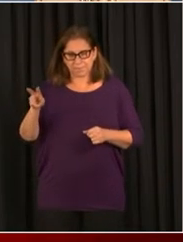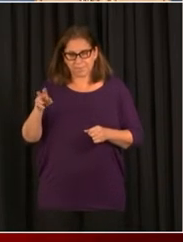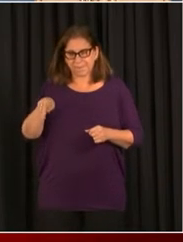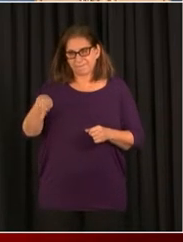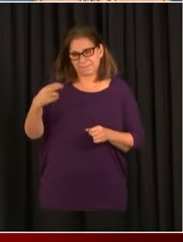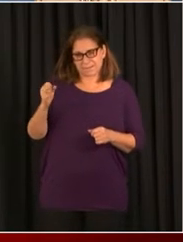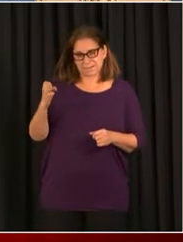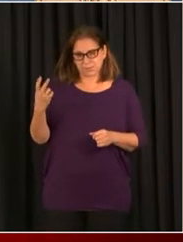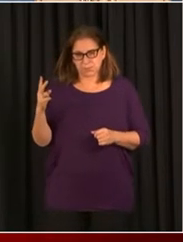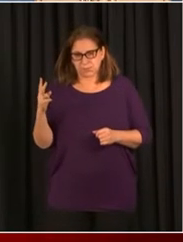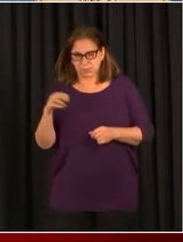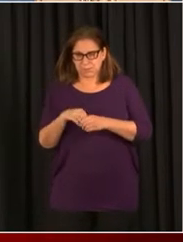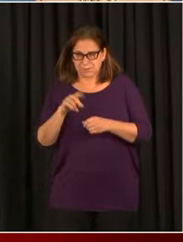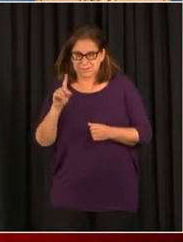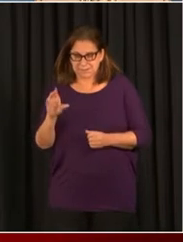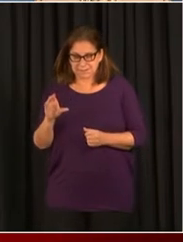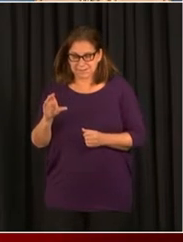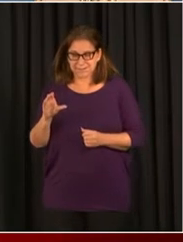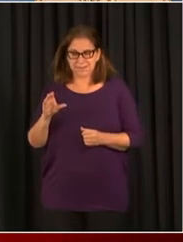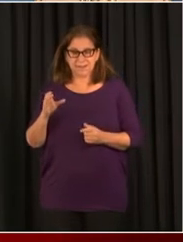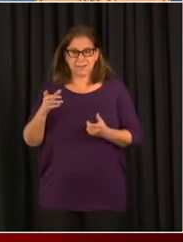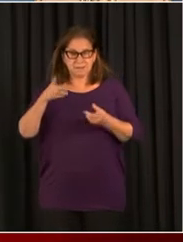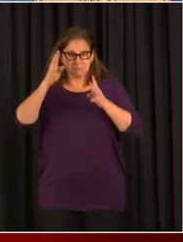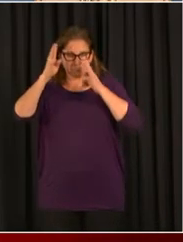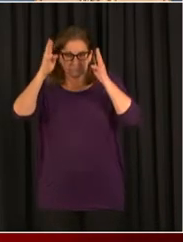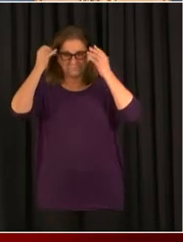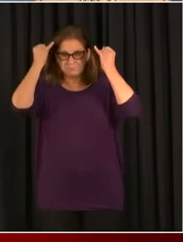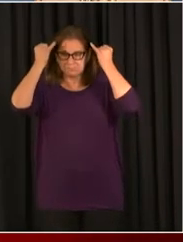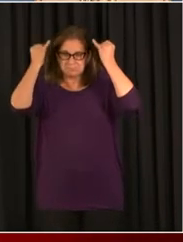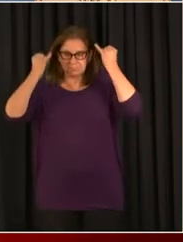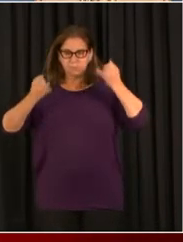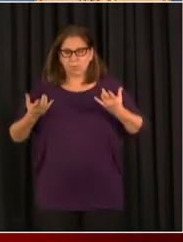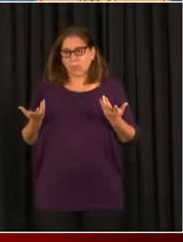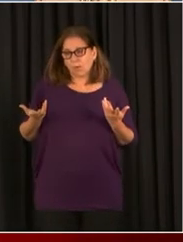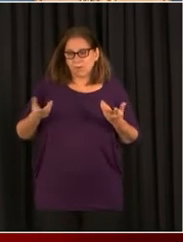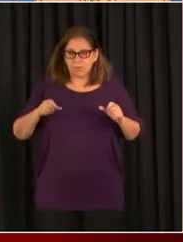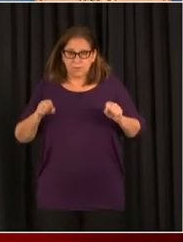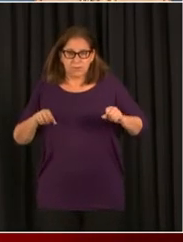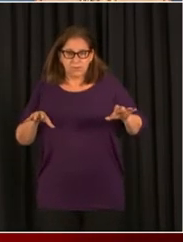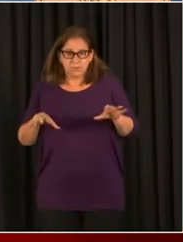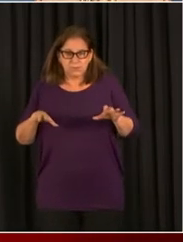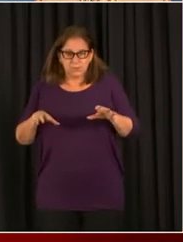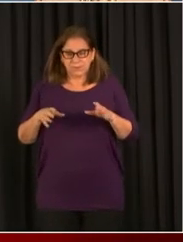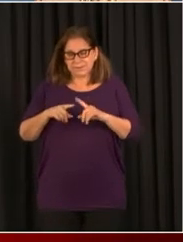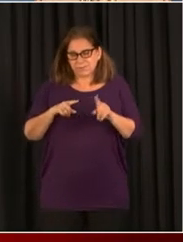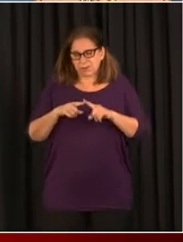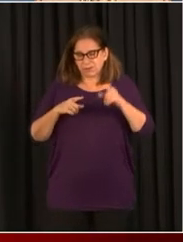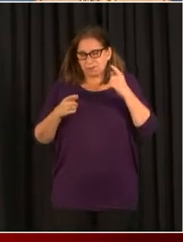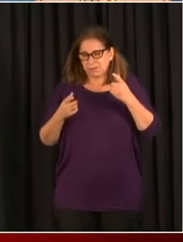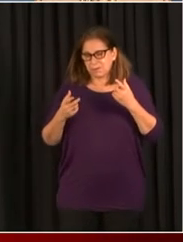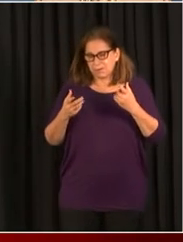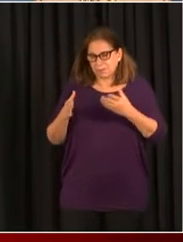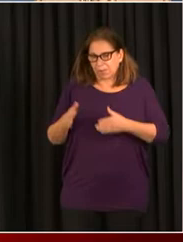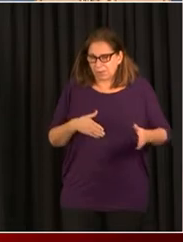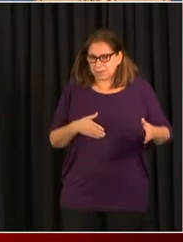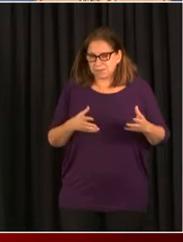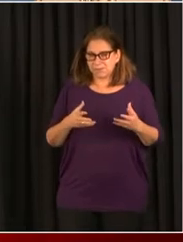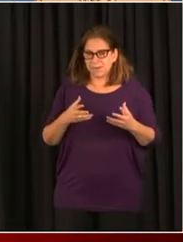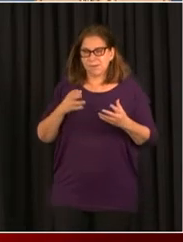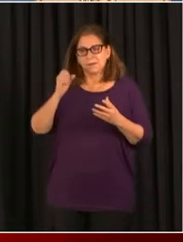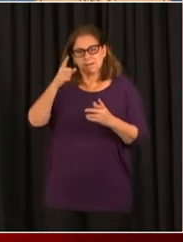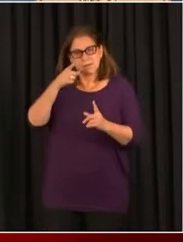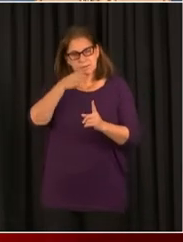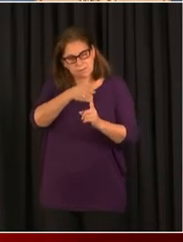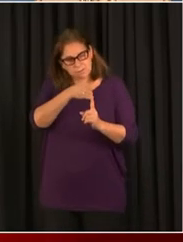you will think of even different activities that fall into those risk categories to keep your family